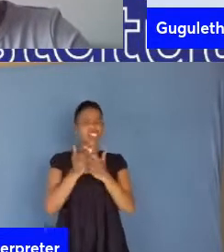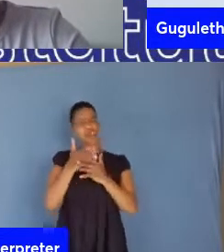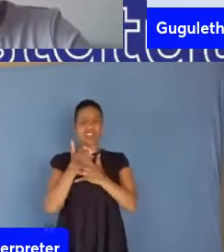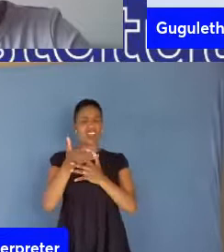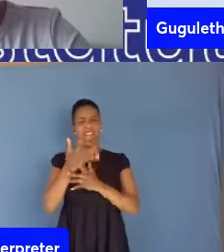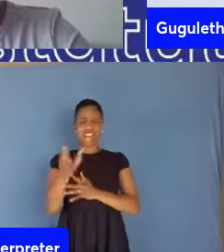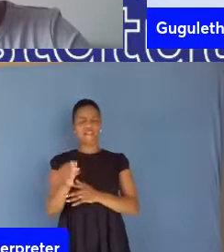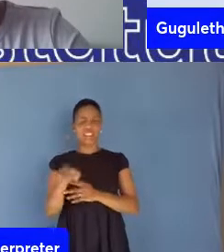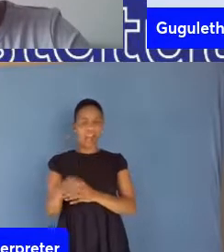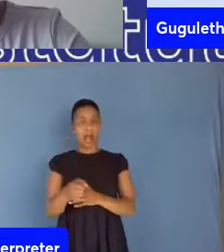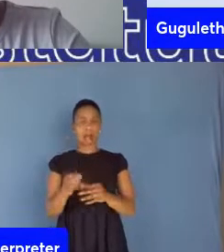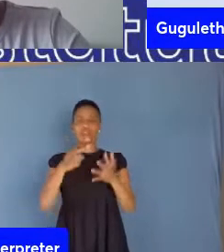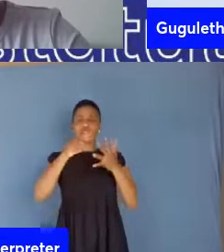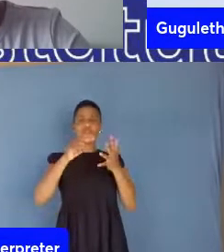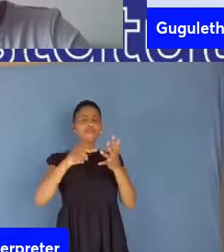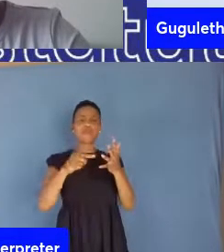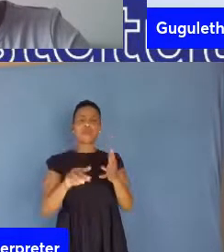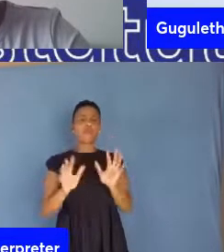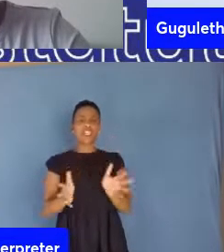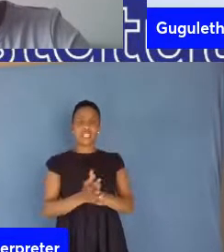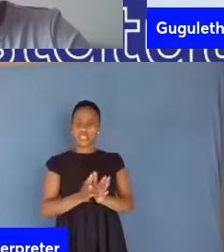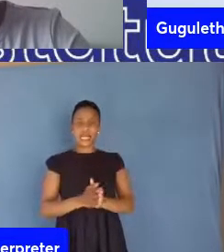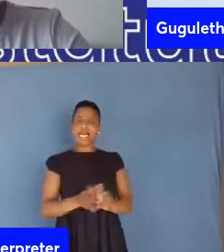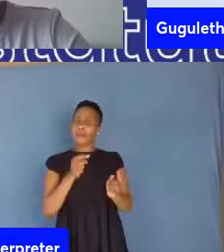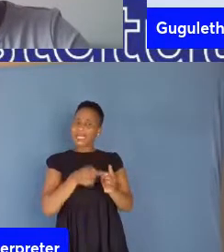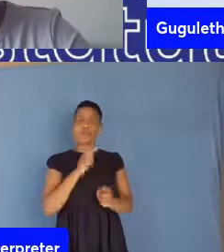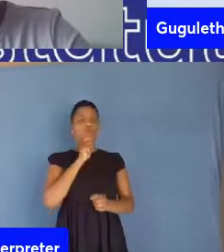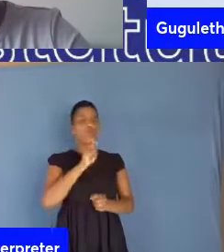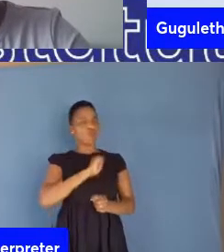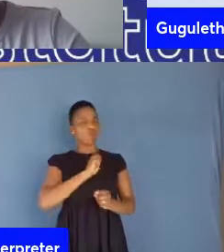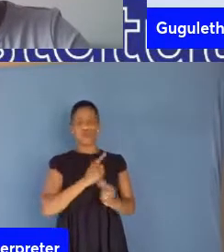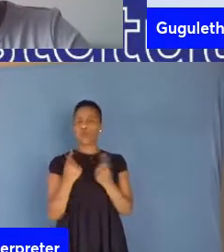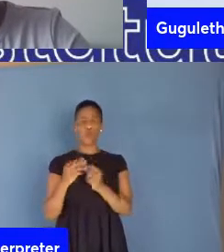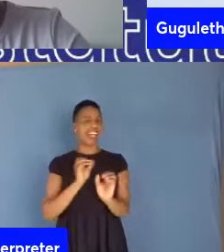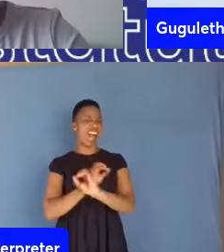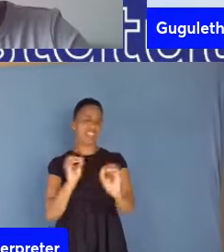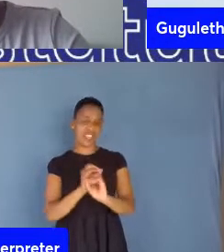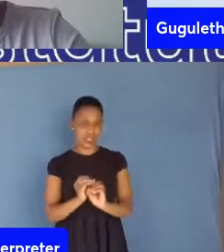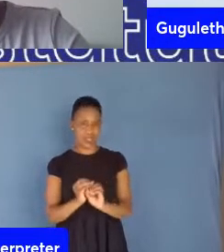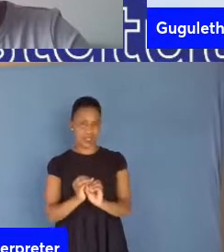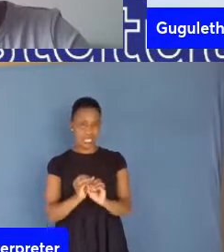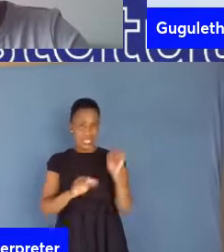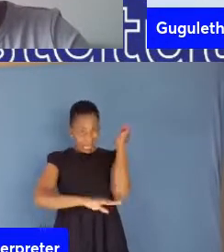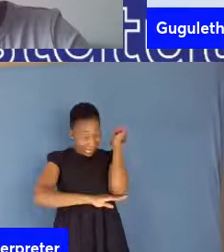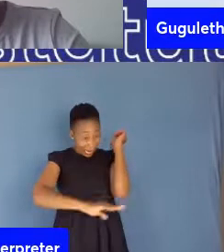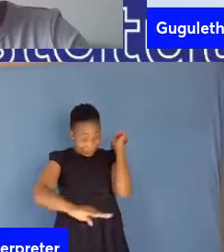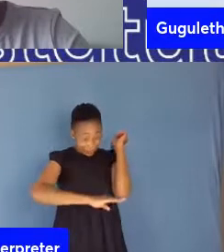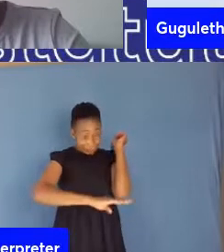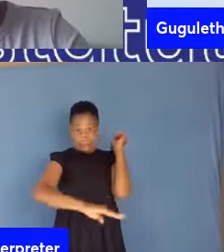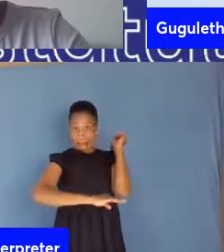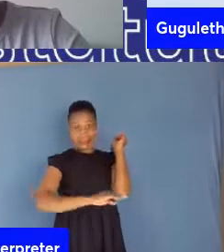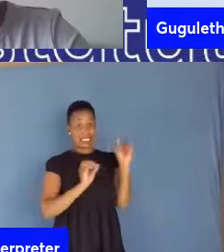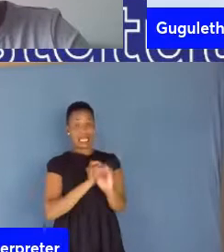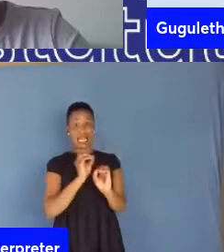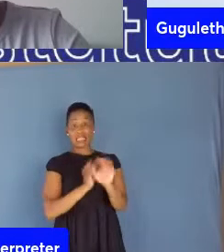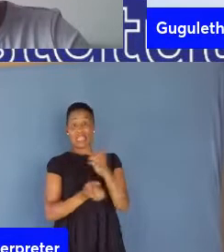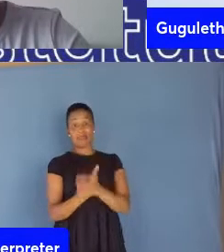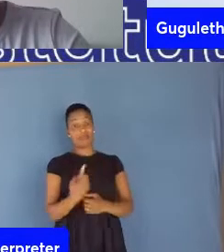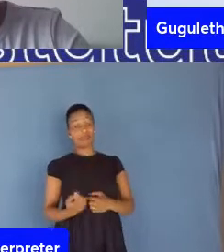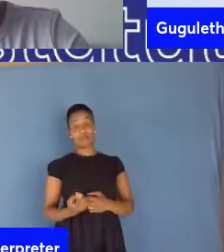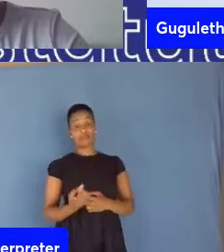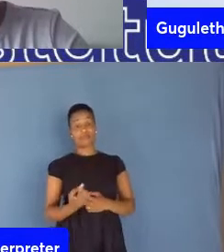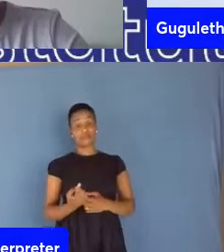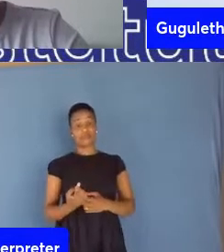ticking a box, and we're not doing practically on the ground. And even if we're getting a